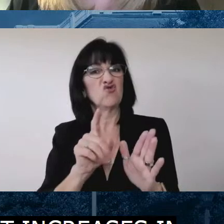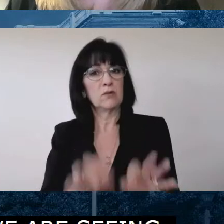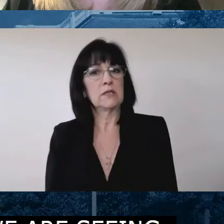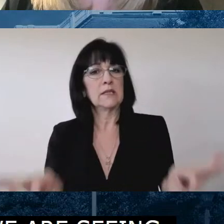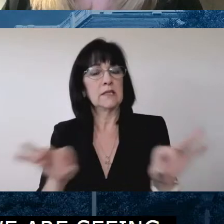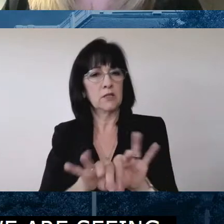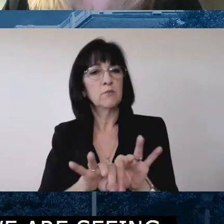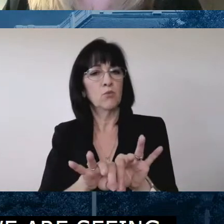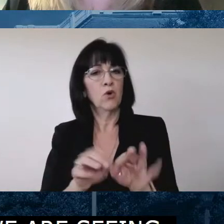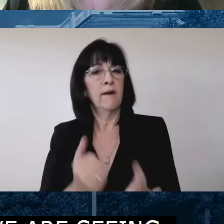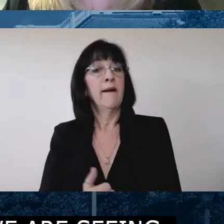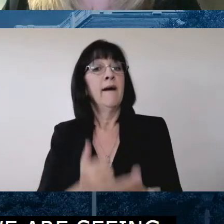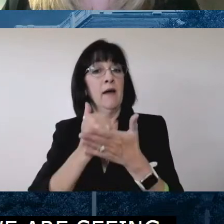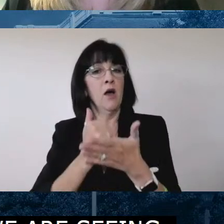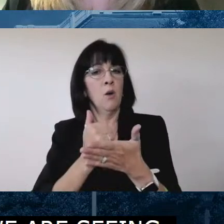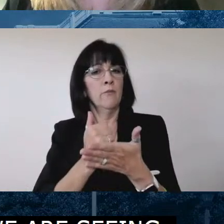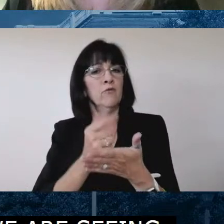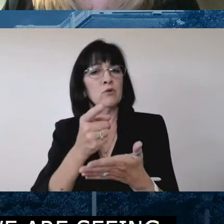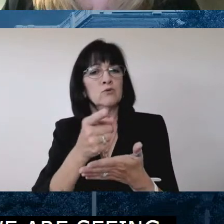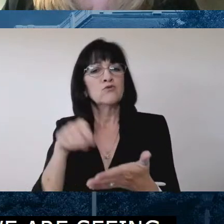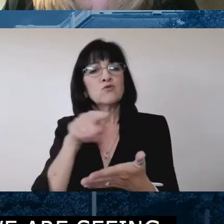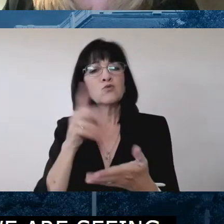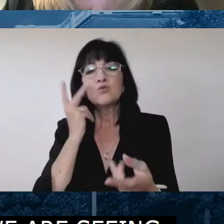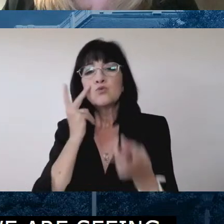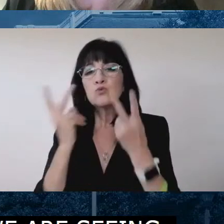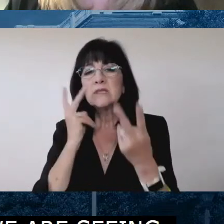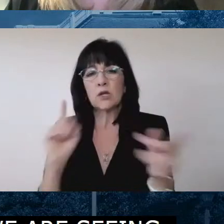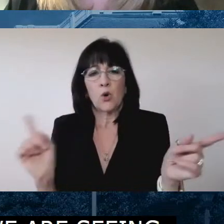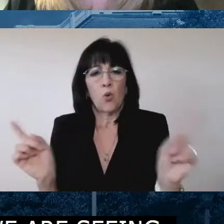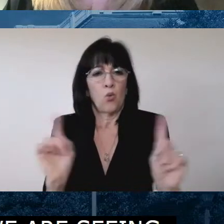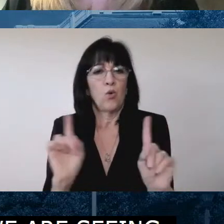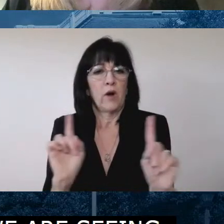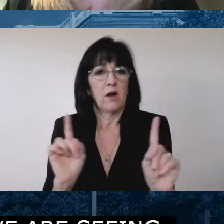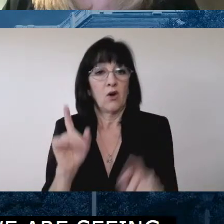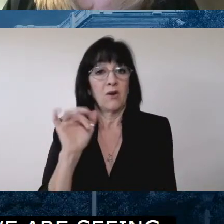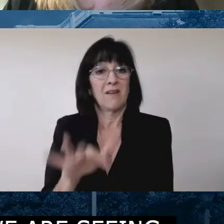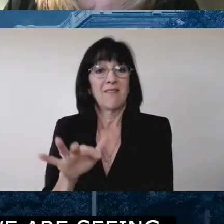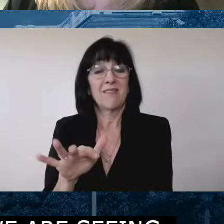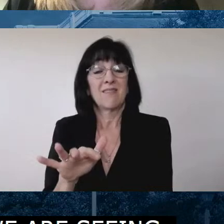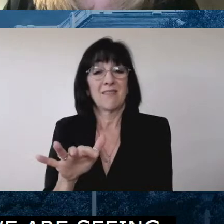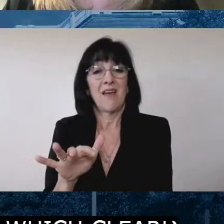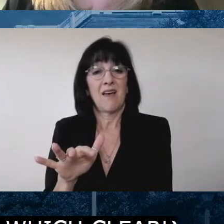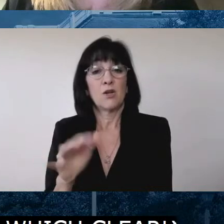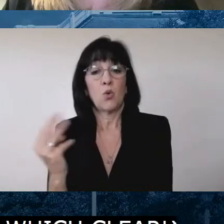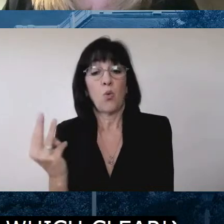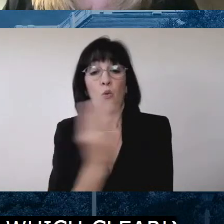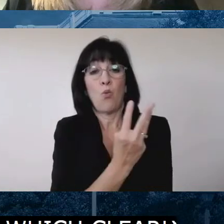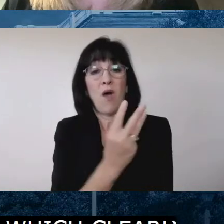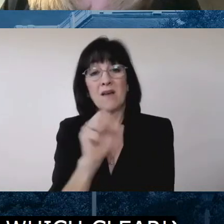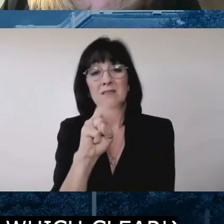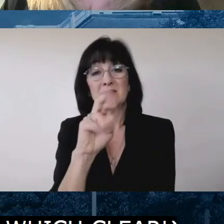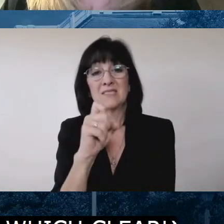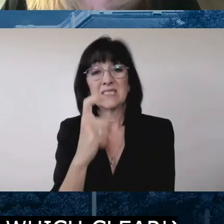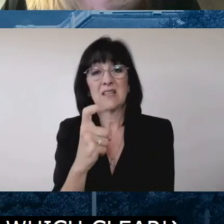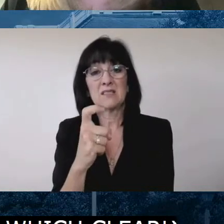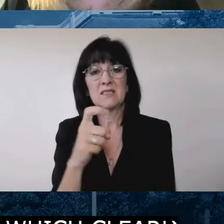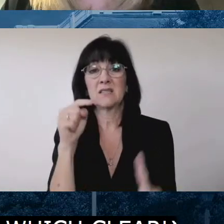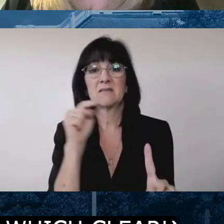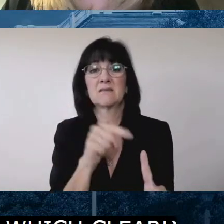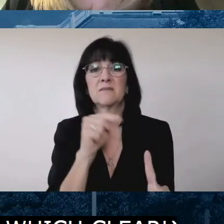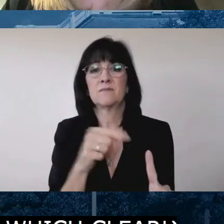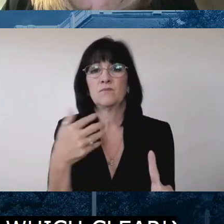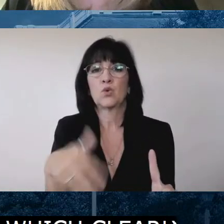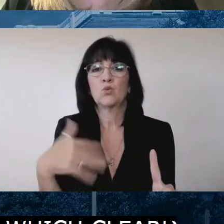the state, which clearly Western Sussex is a hot spot for us right now in our state. And it